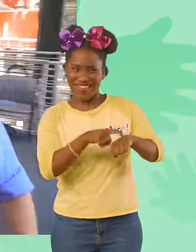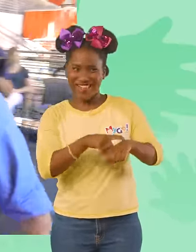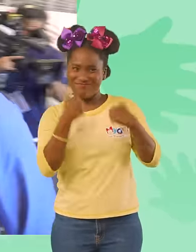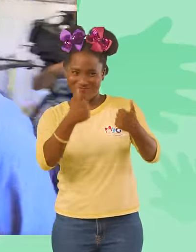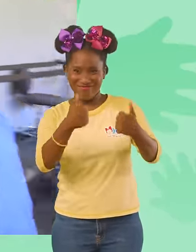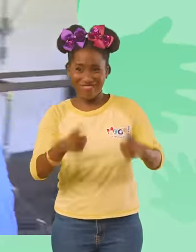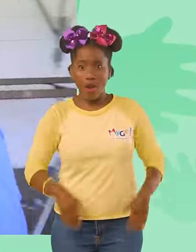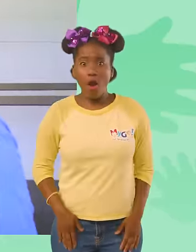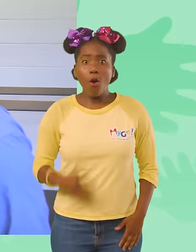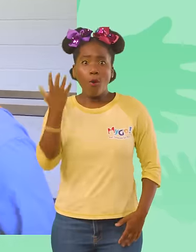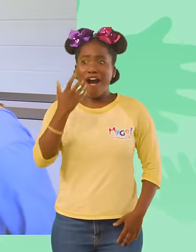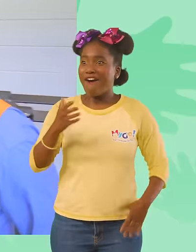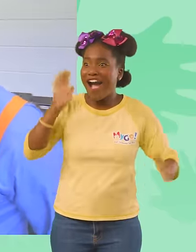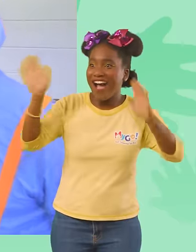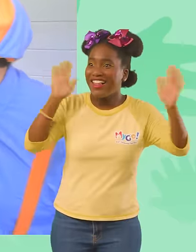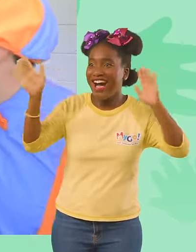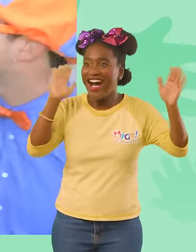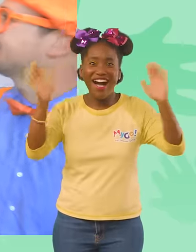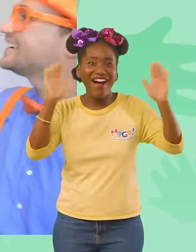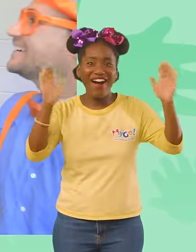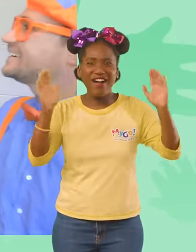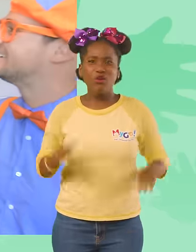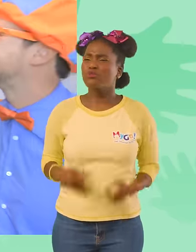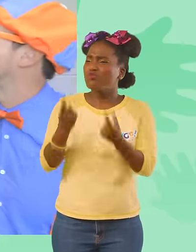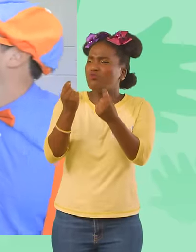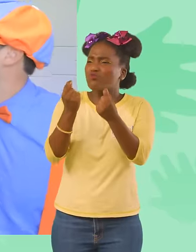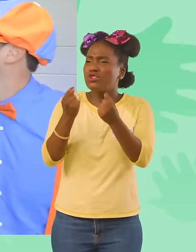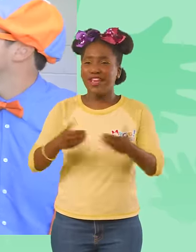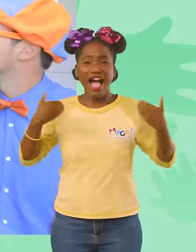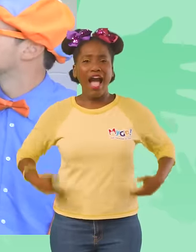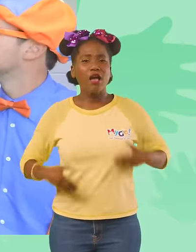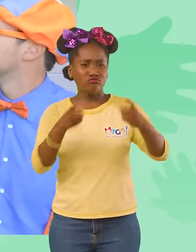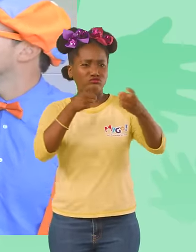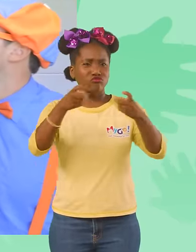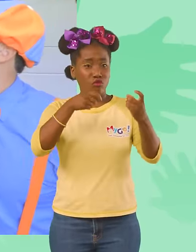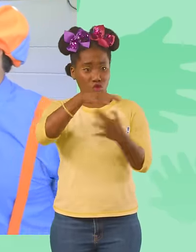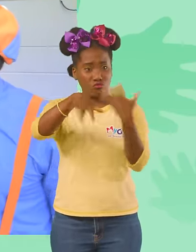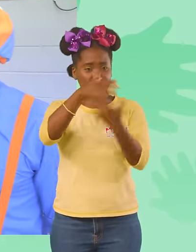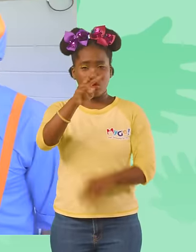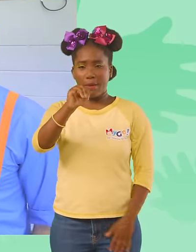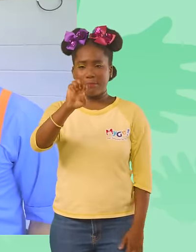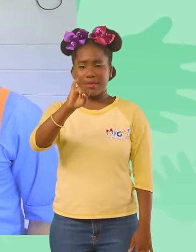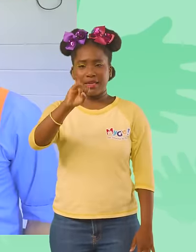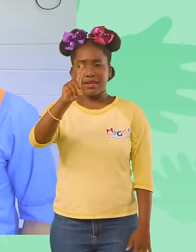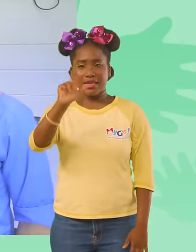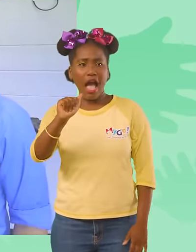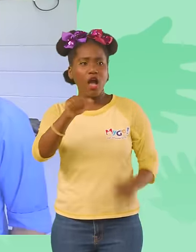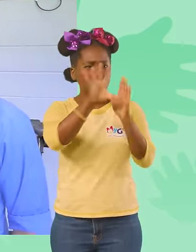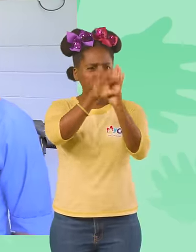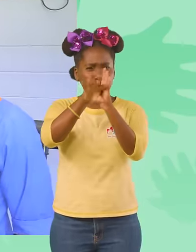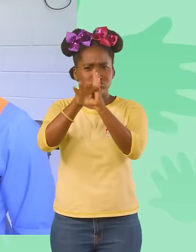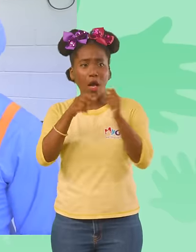another person. Whoa, hello. Hey, what do you do? I'm in charge of our social media network, so everything they do on TV, we try to